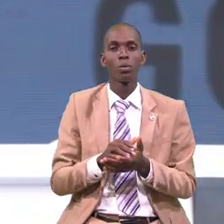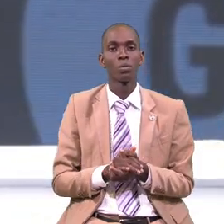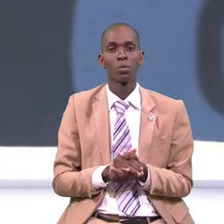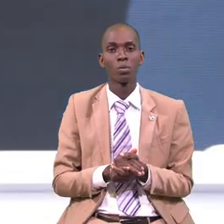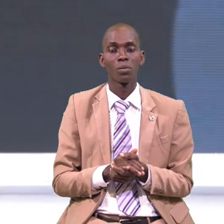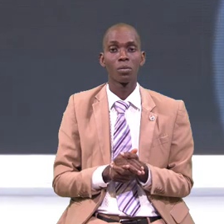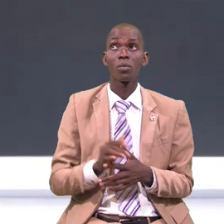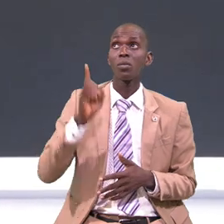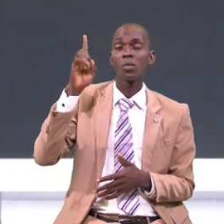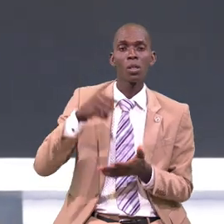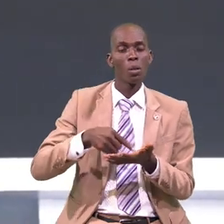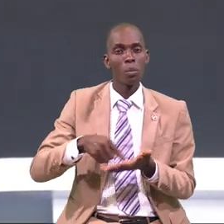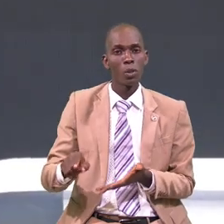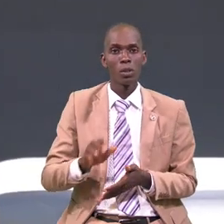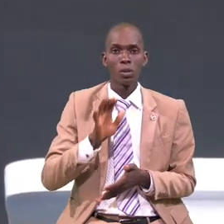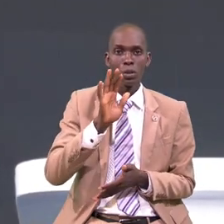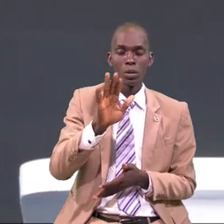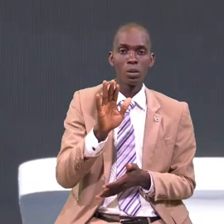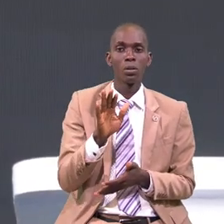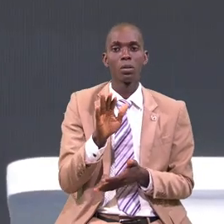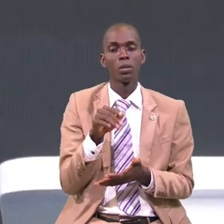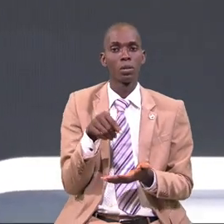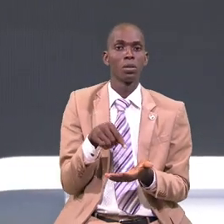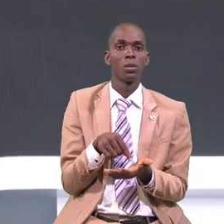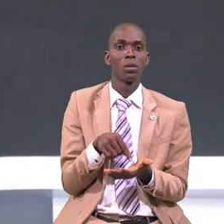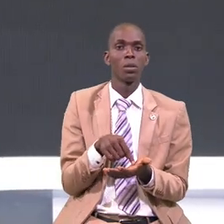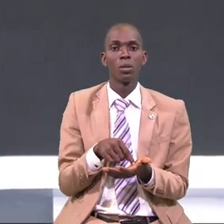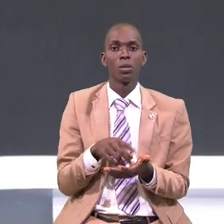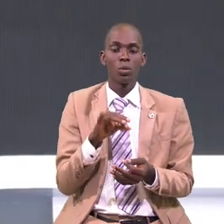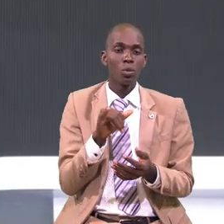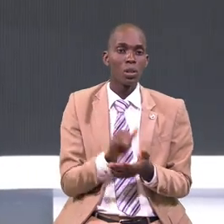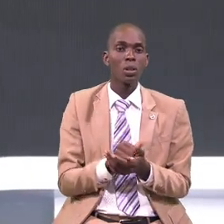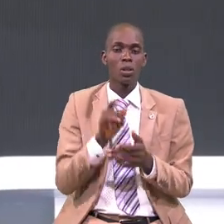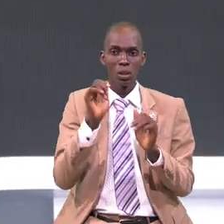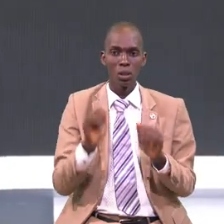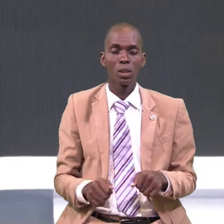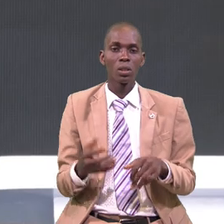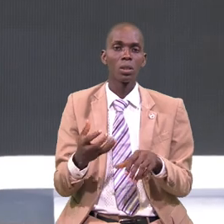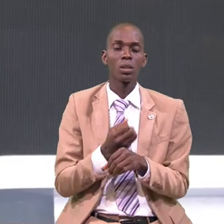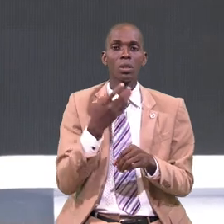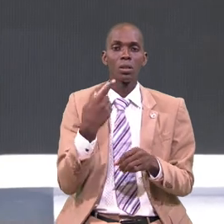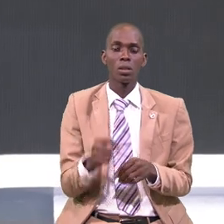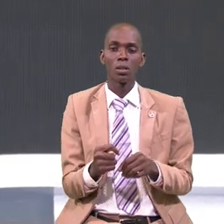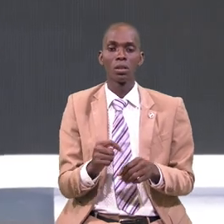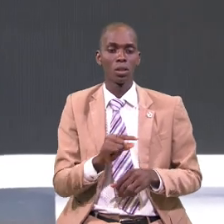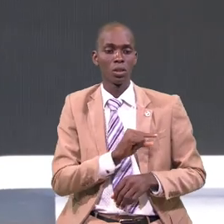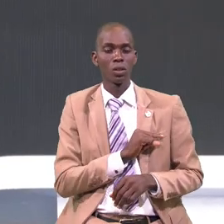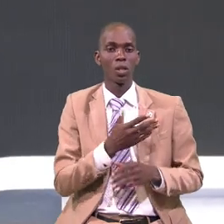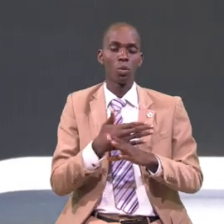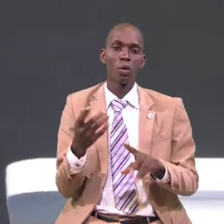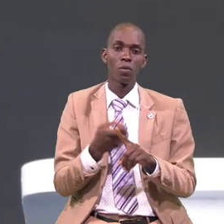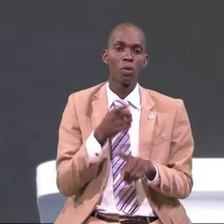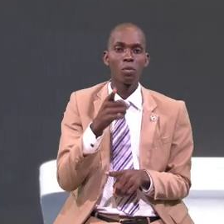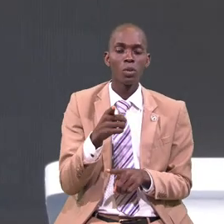He paid your debt so that he can take the guilt away from you and take